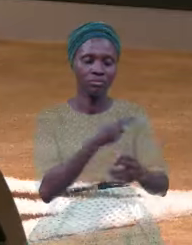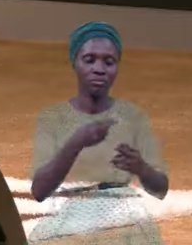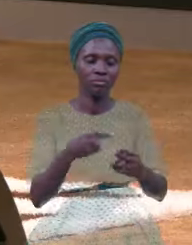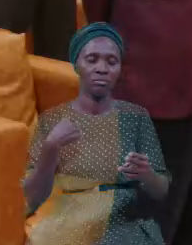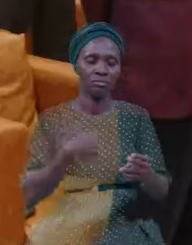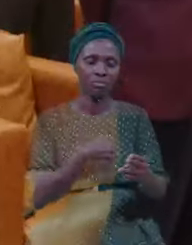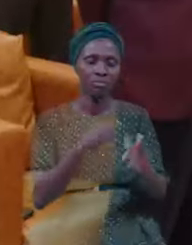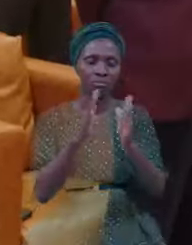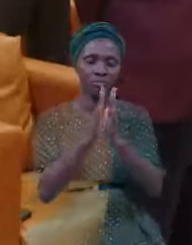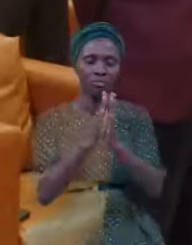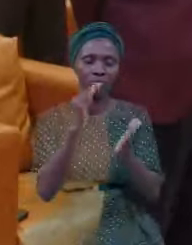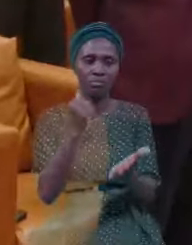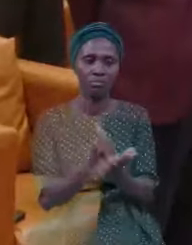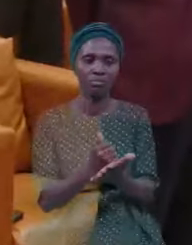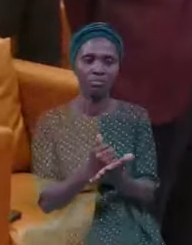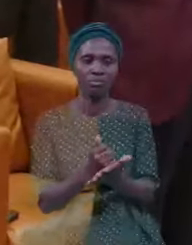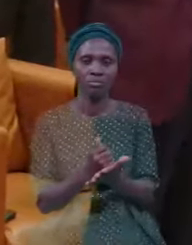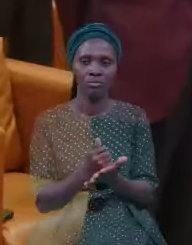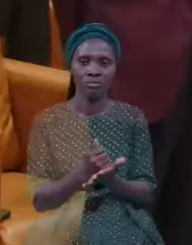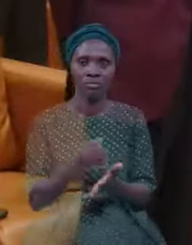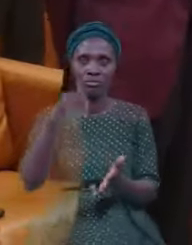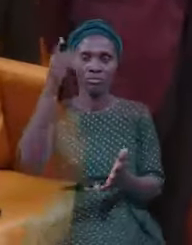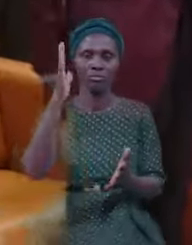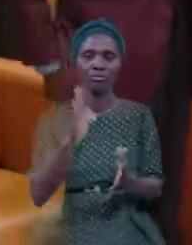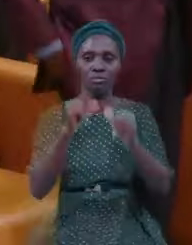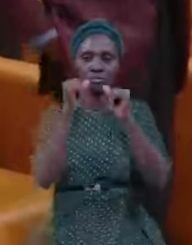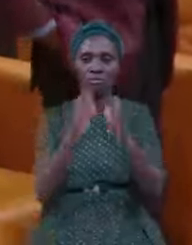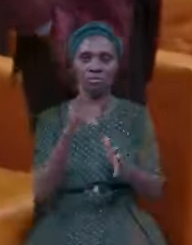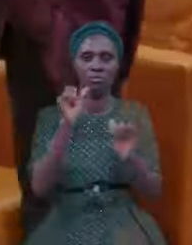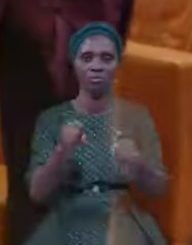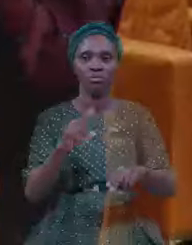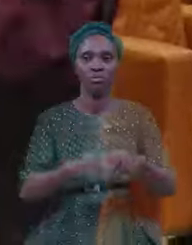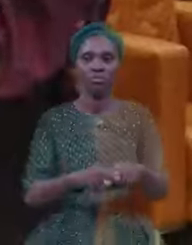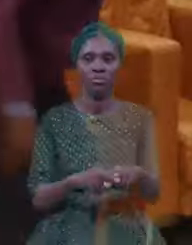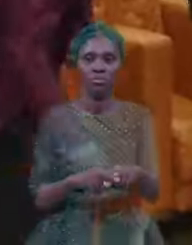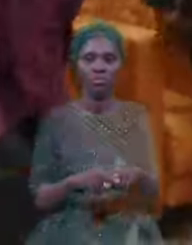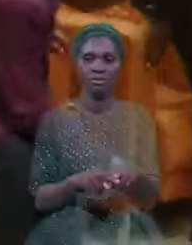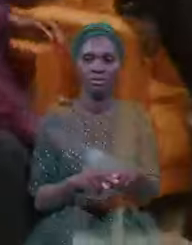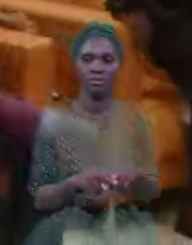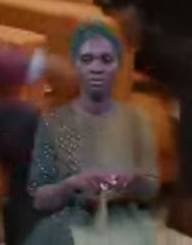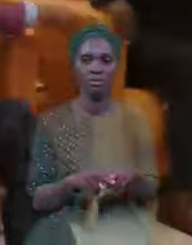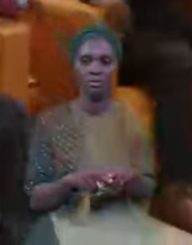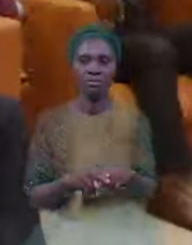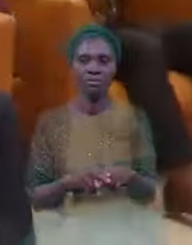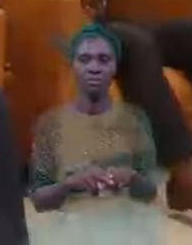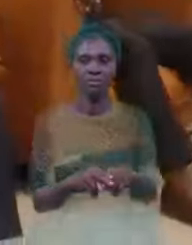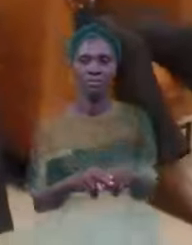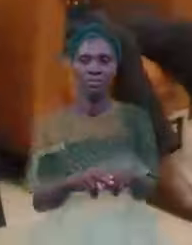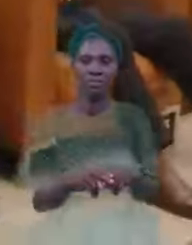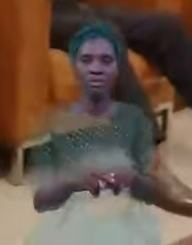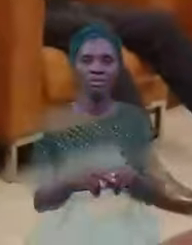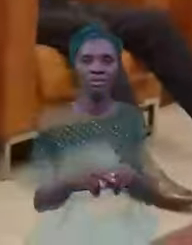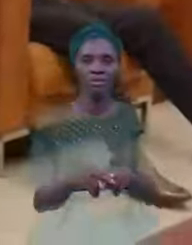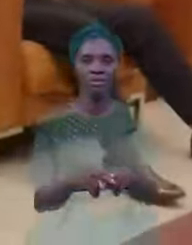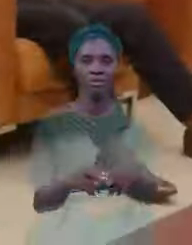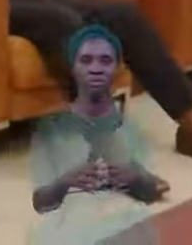we pray. God bless you. You can sit down. Tonight, we're still coming to